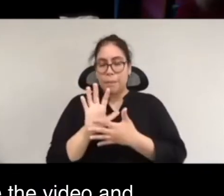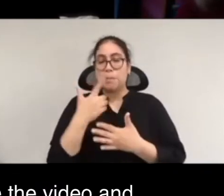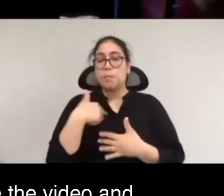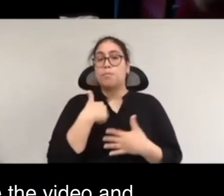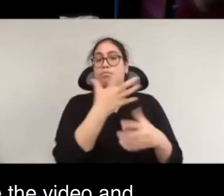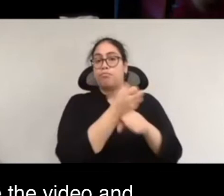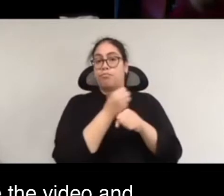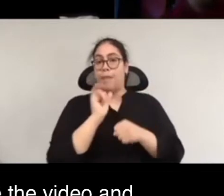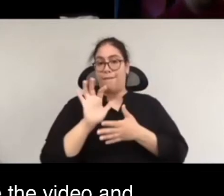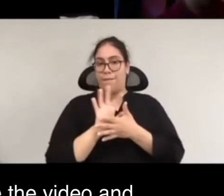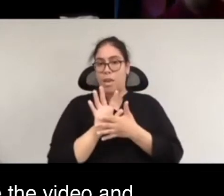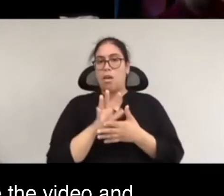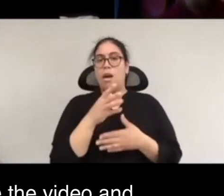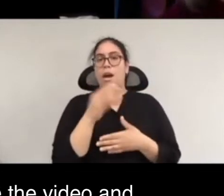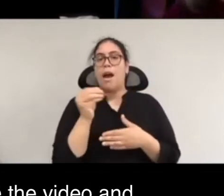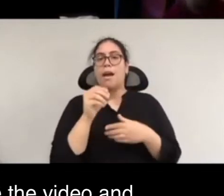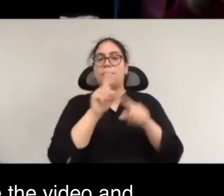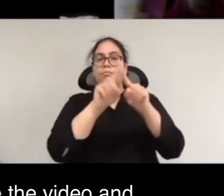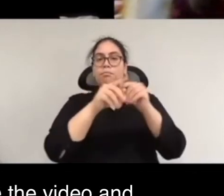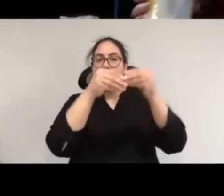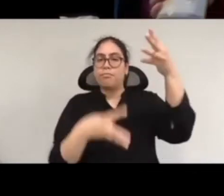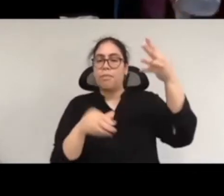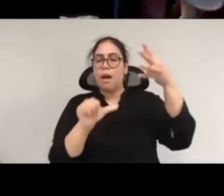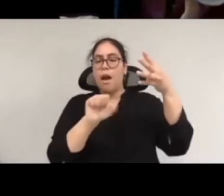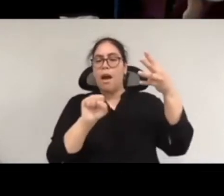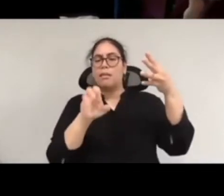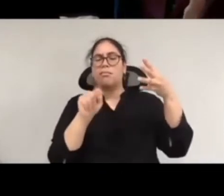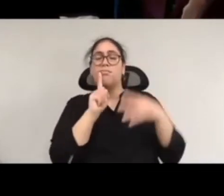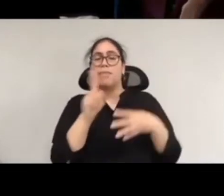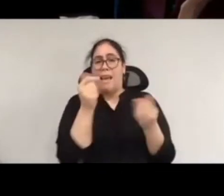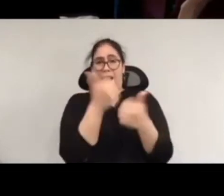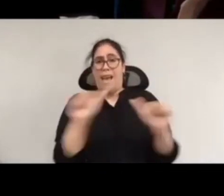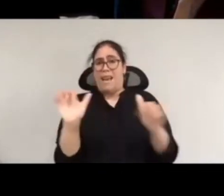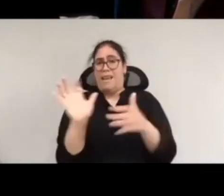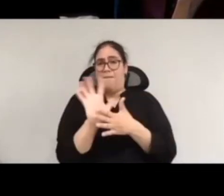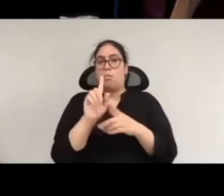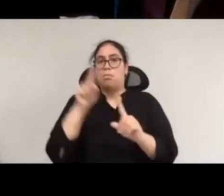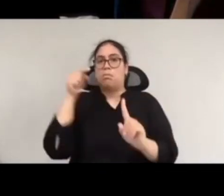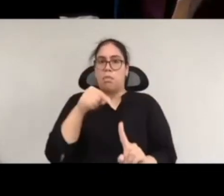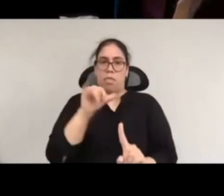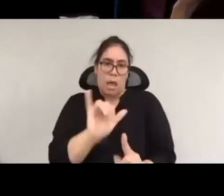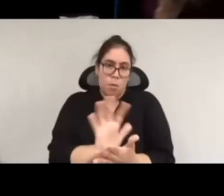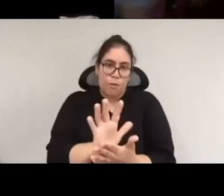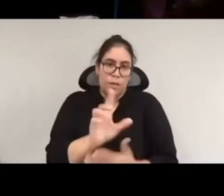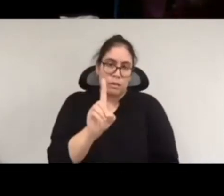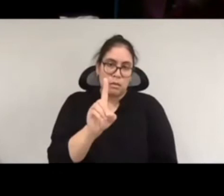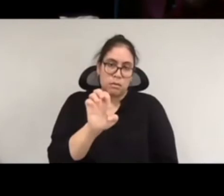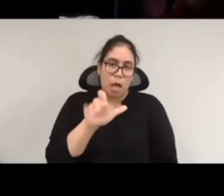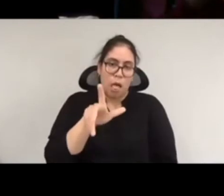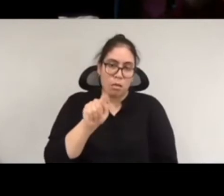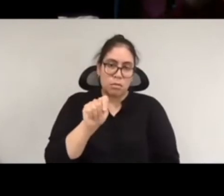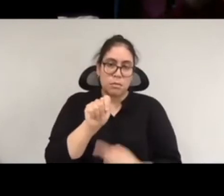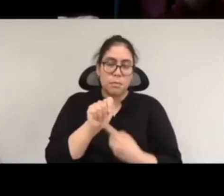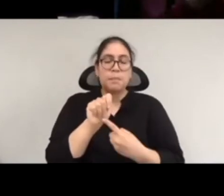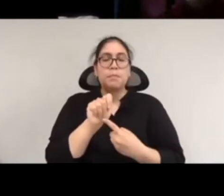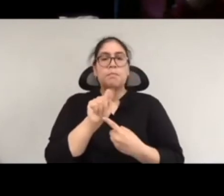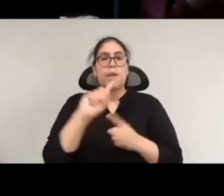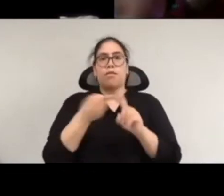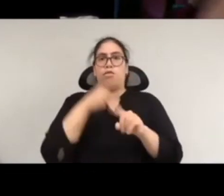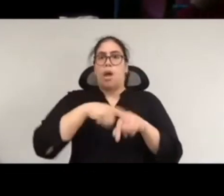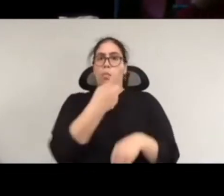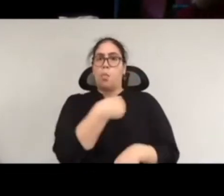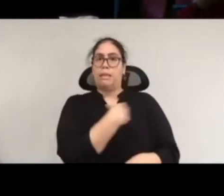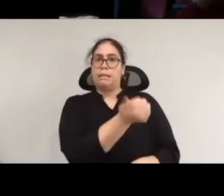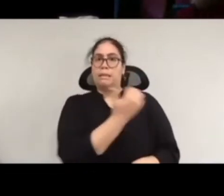the audio assets for any film, but particularly Delt, it was the first time that we were ever sent audio description that